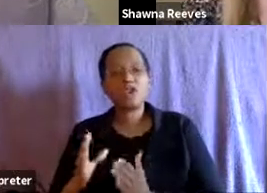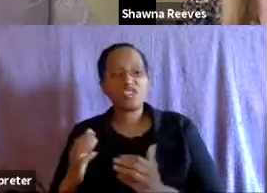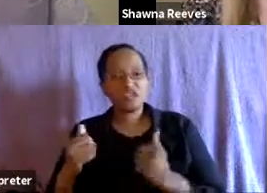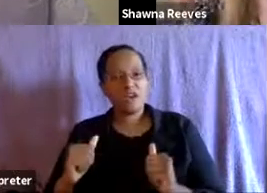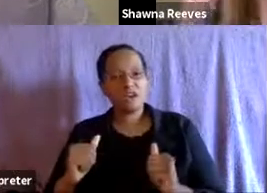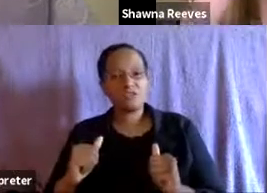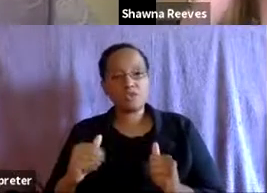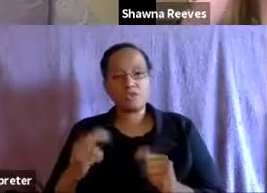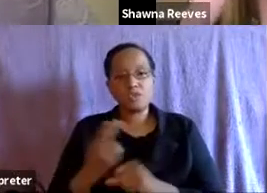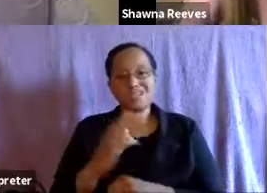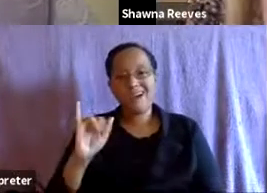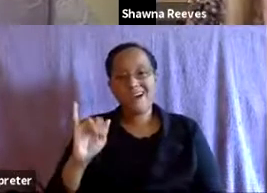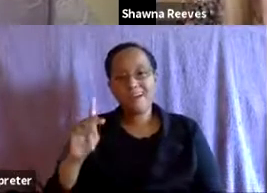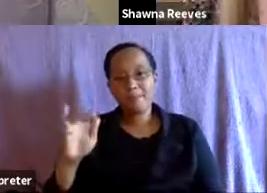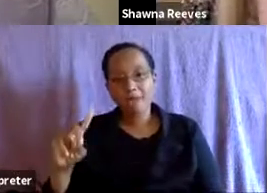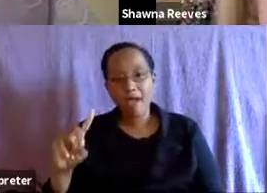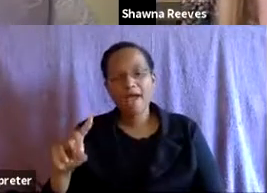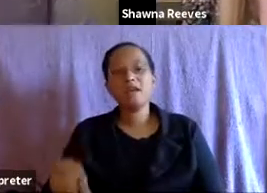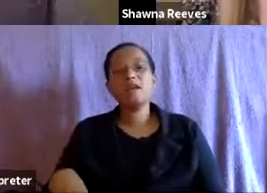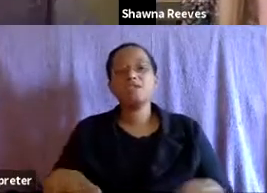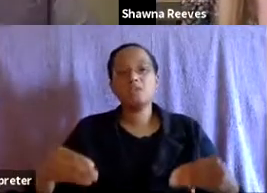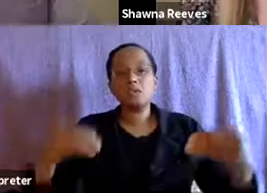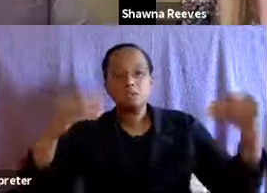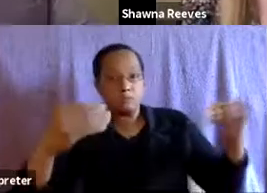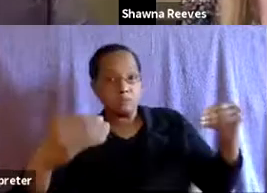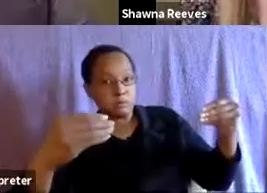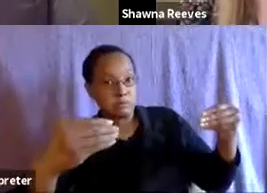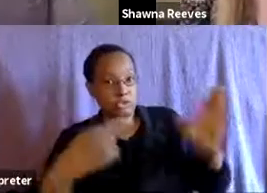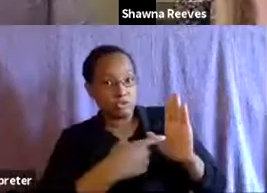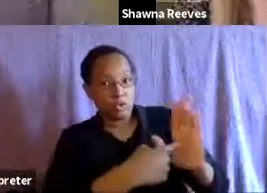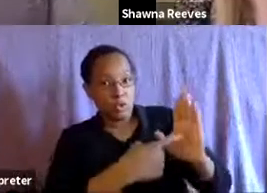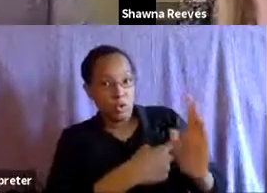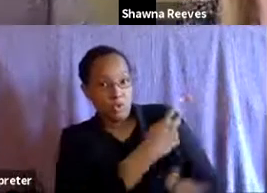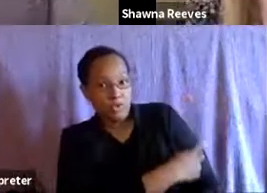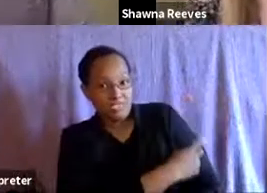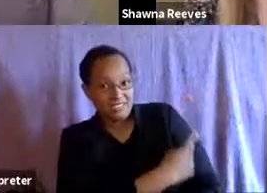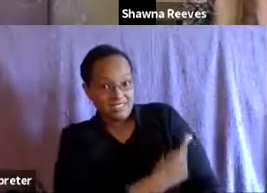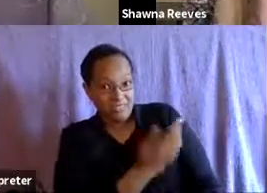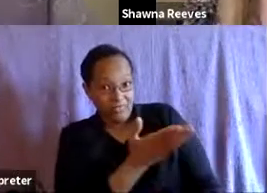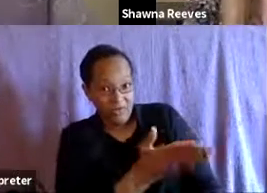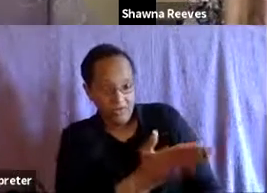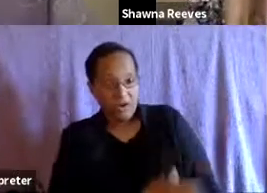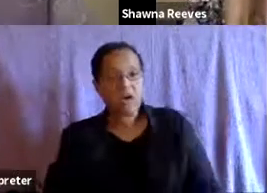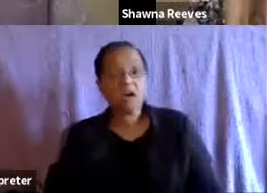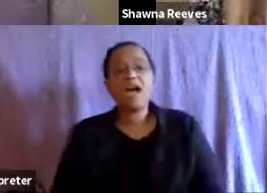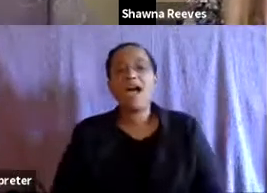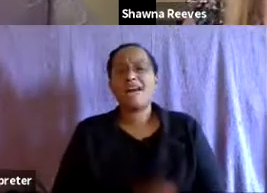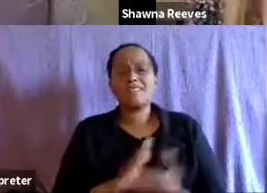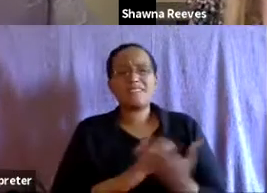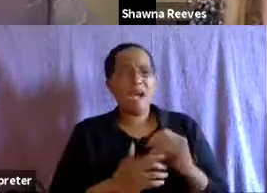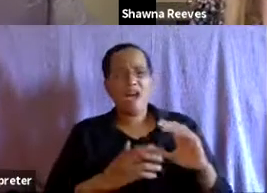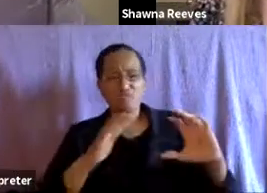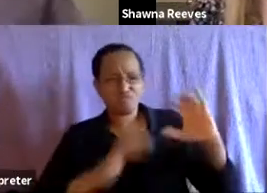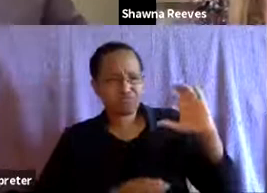residents. And the unfortunate thing is, with one resident at Laguna Honda, a social worker had to hold the iPad,